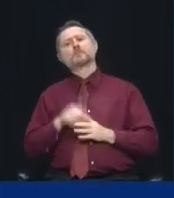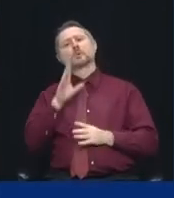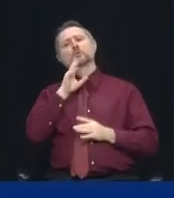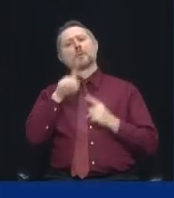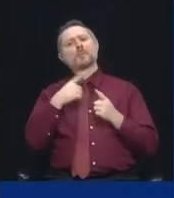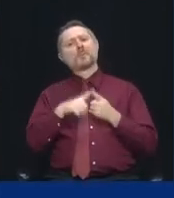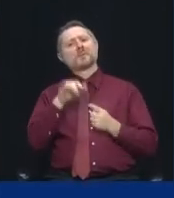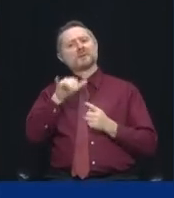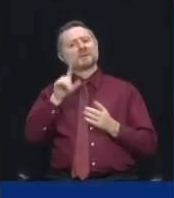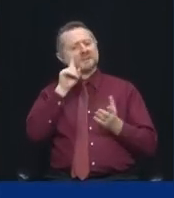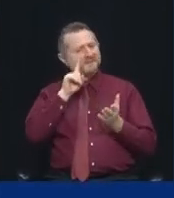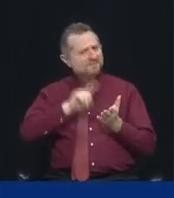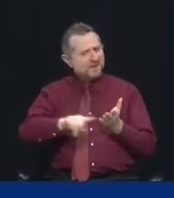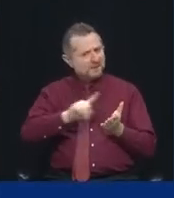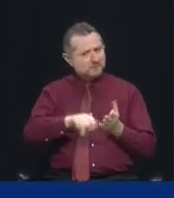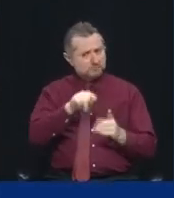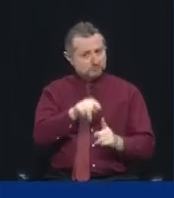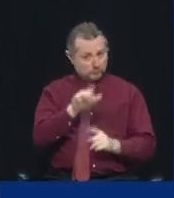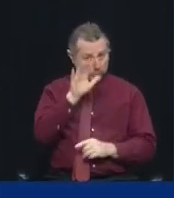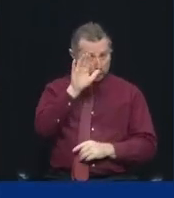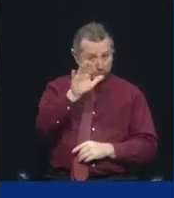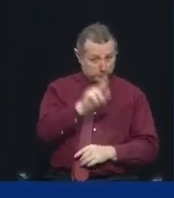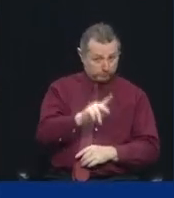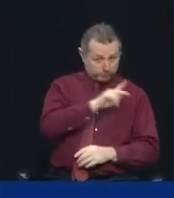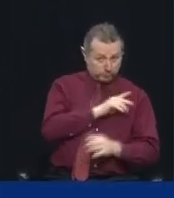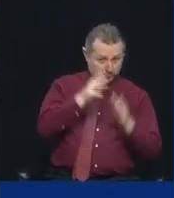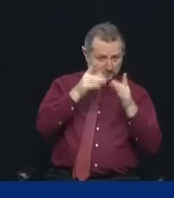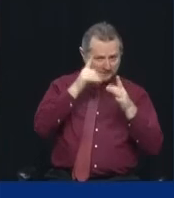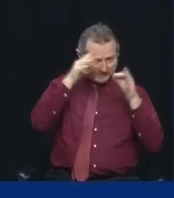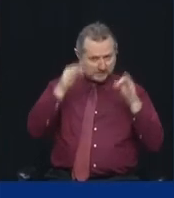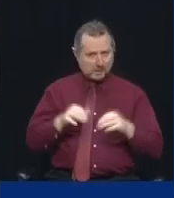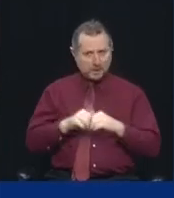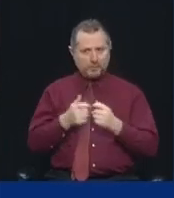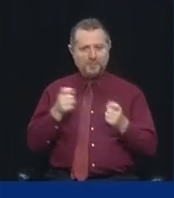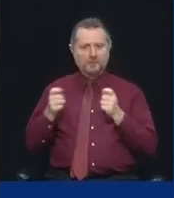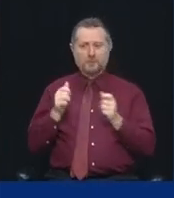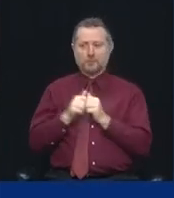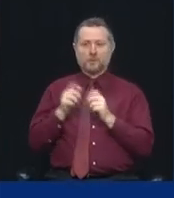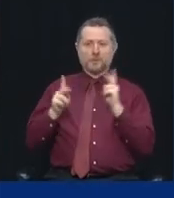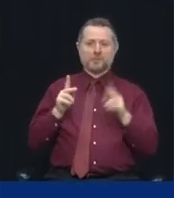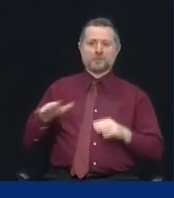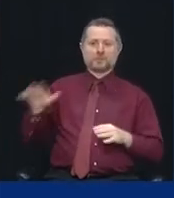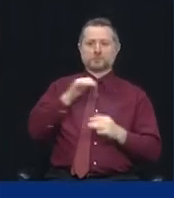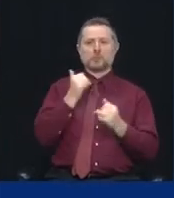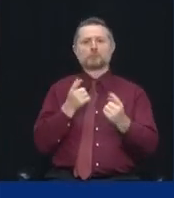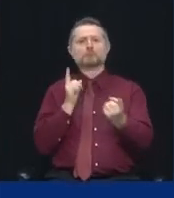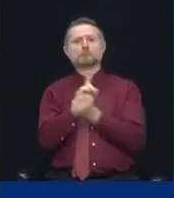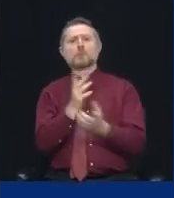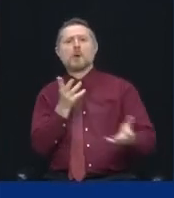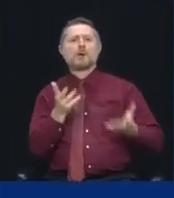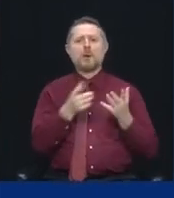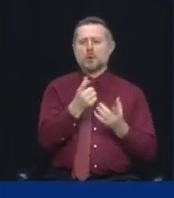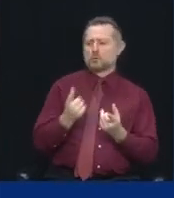about your personal decisions, the way you treat people when you see them now.